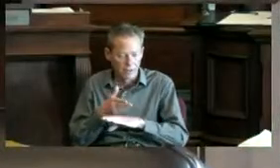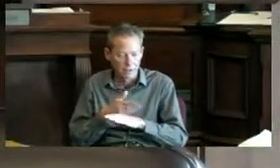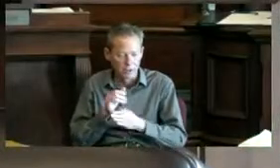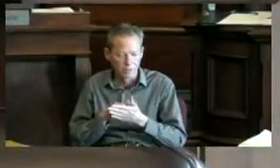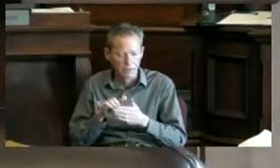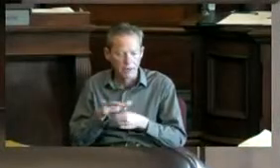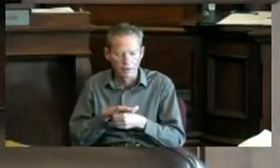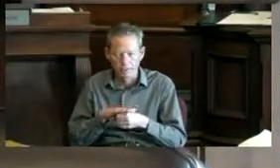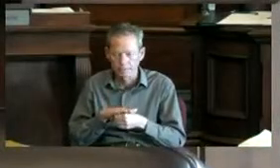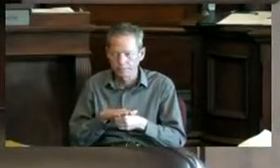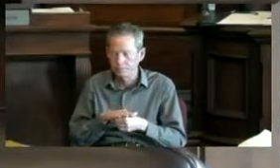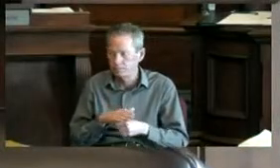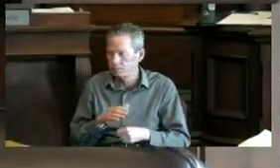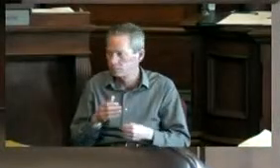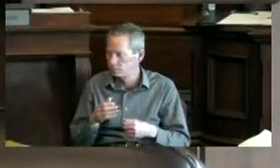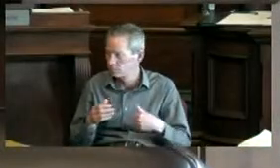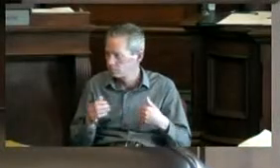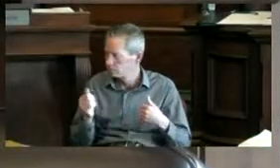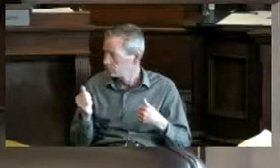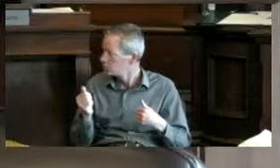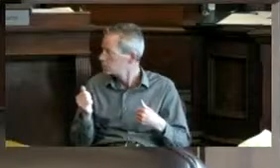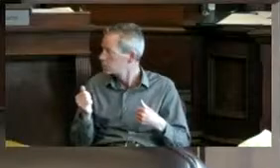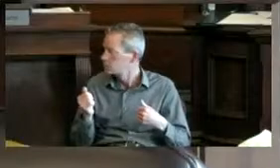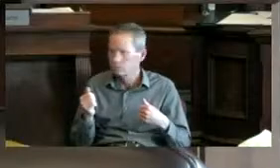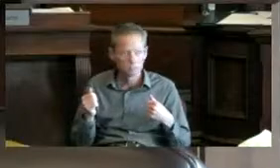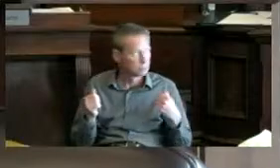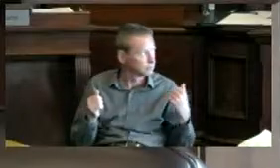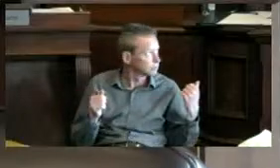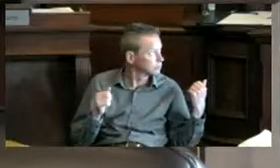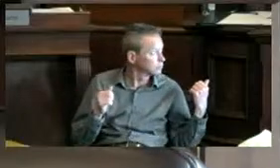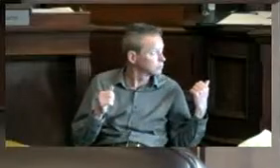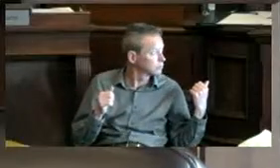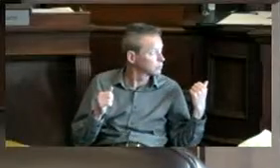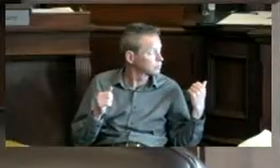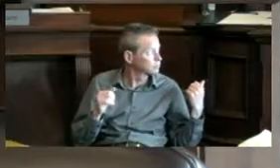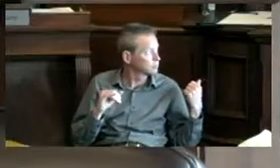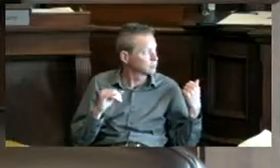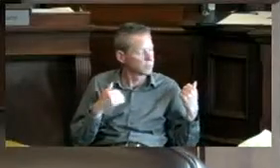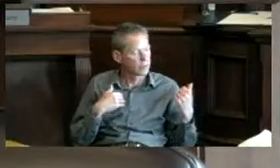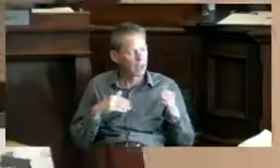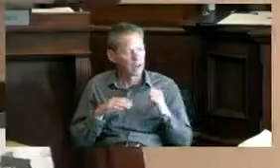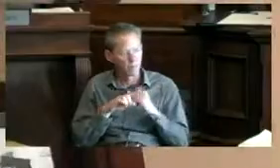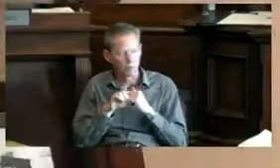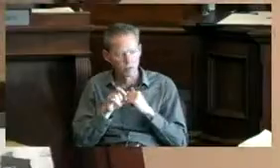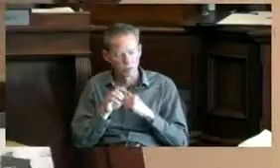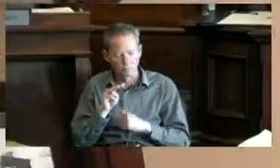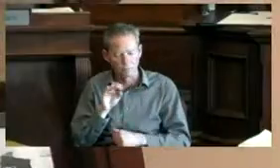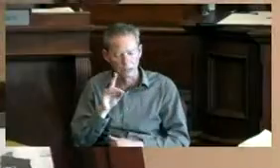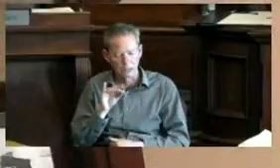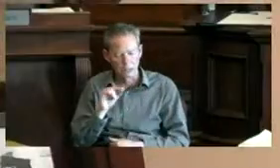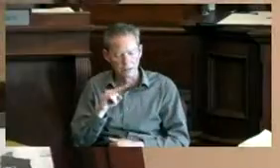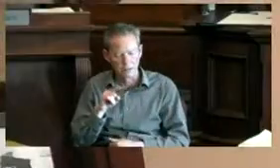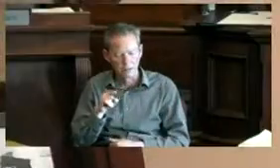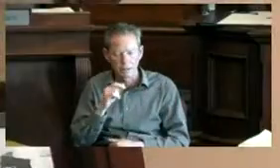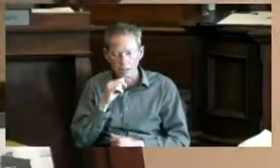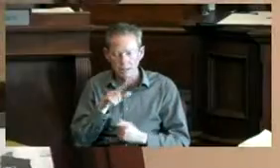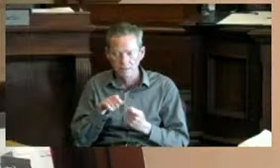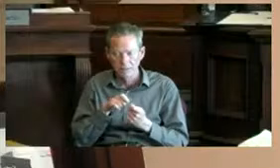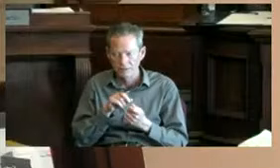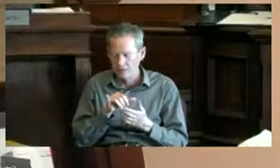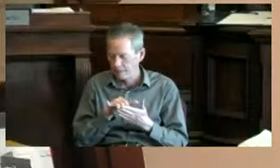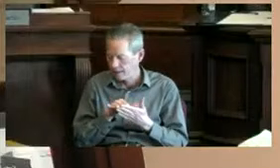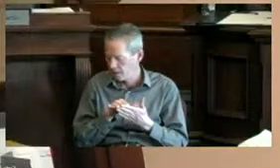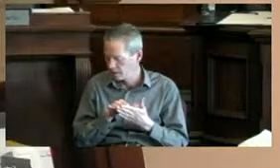those areas. I need a motion in a second. Council Vice President, I have a adjacent question. Okay. Not specific to